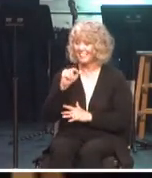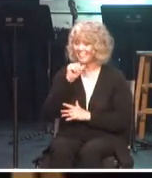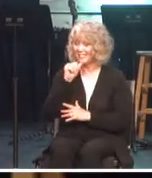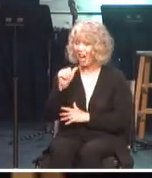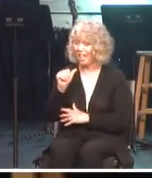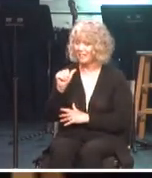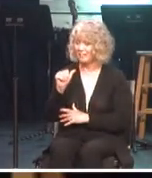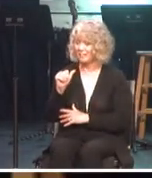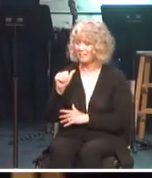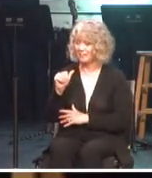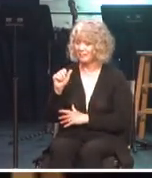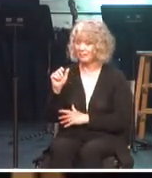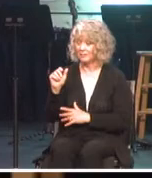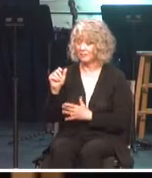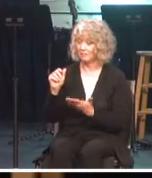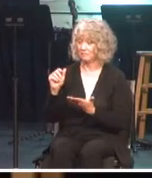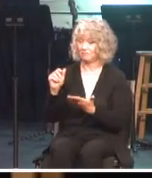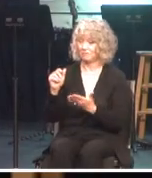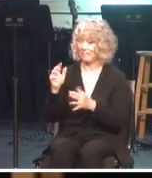They've witnessed that firsthand.